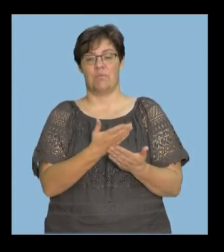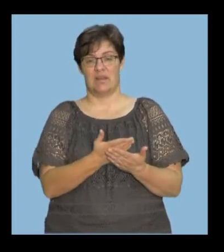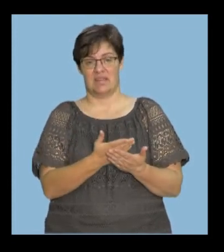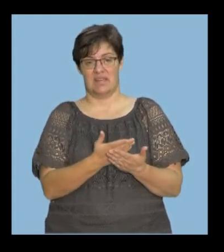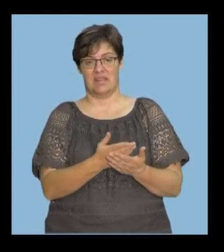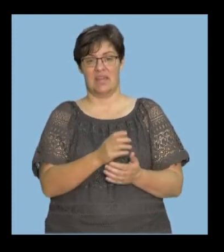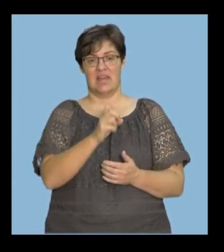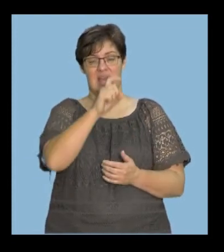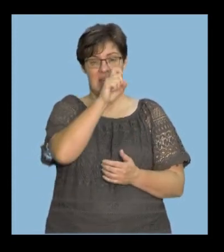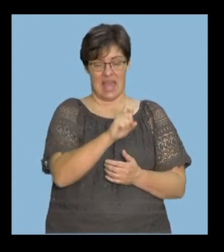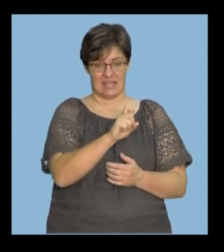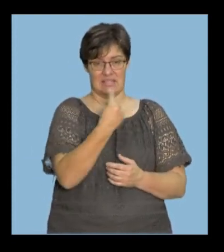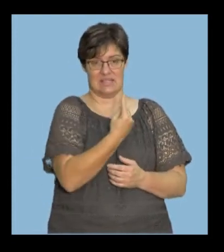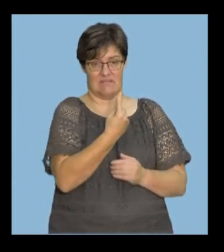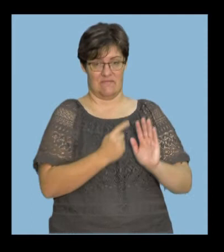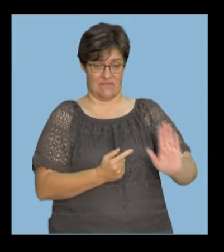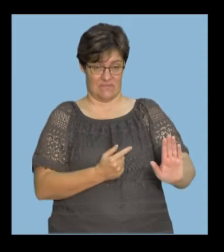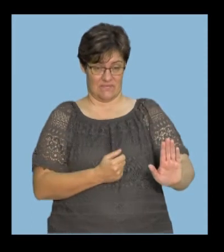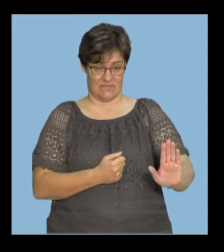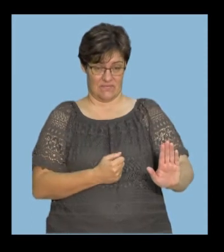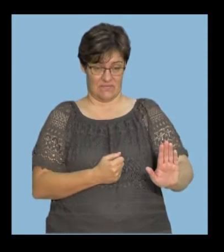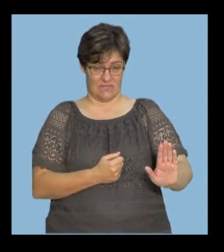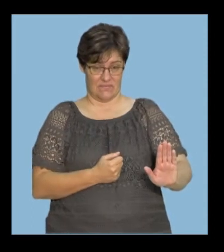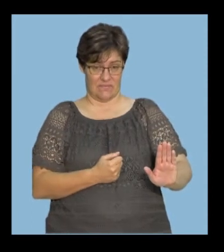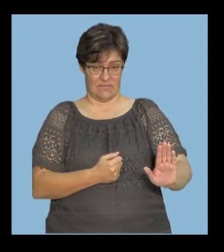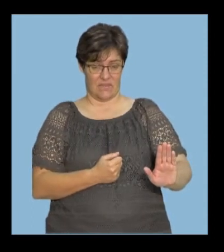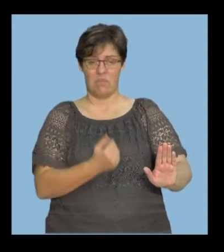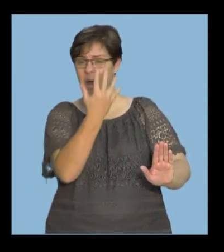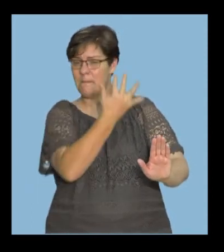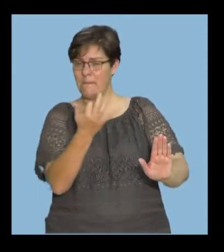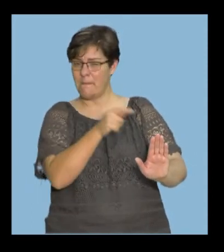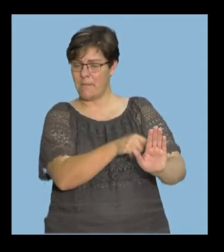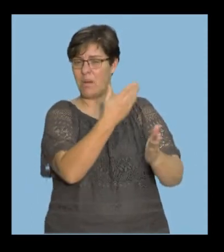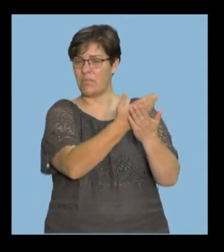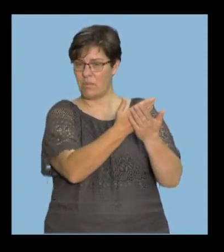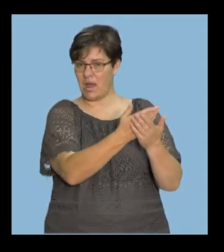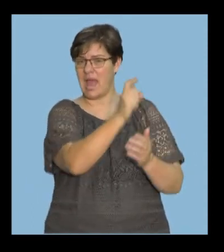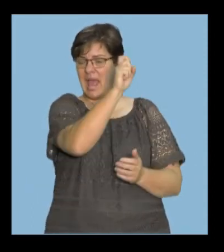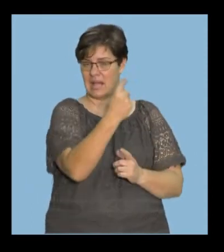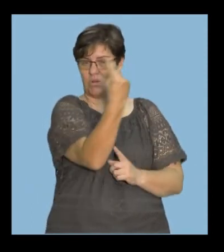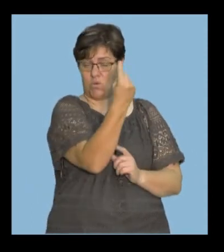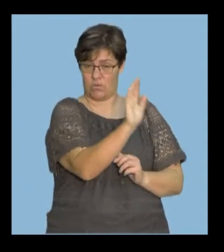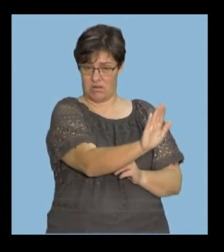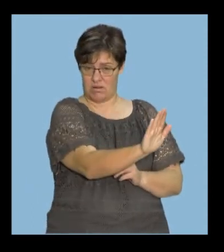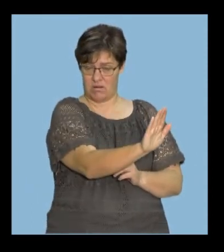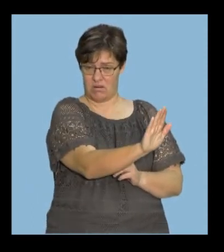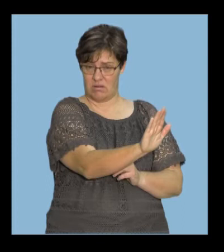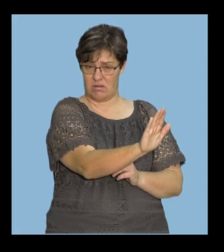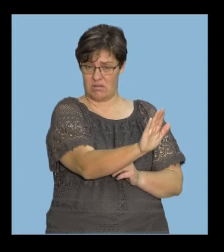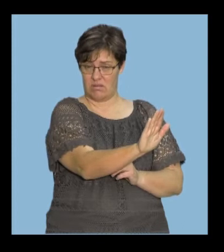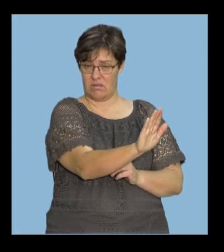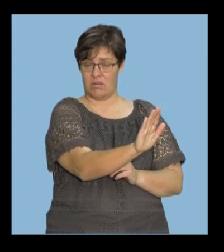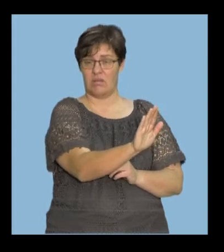probability of X on its own. And we worked out that the probability of X on its own